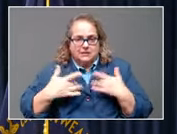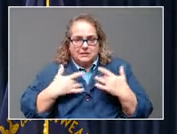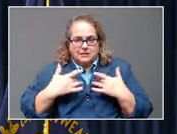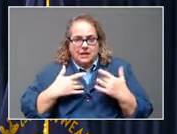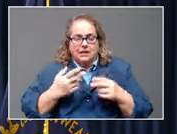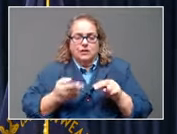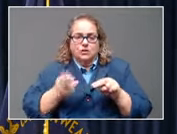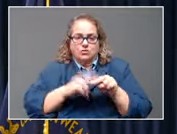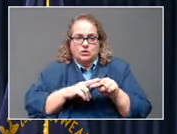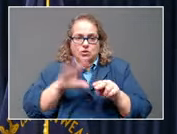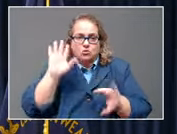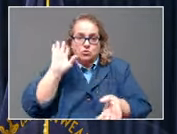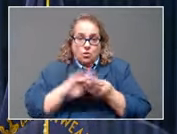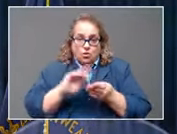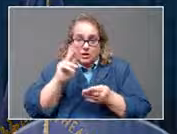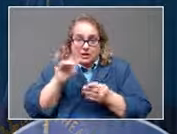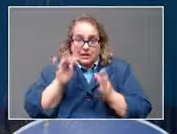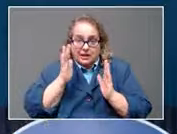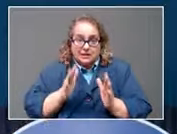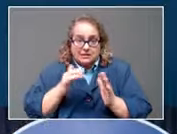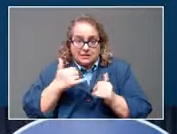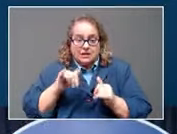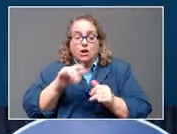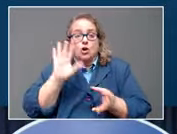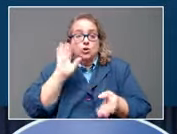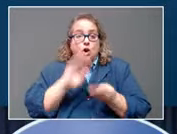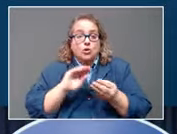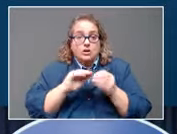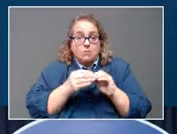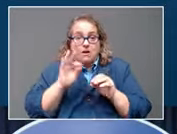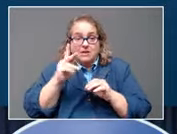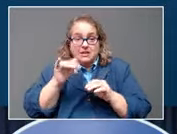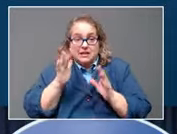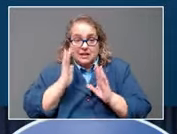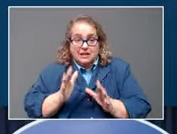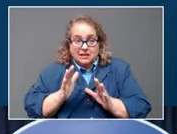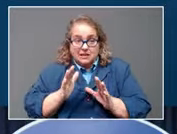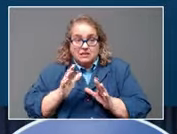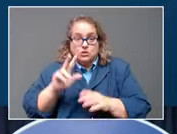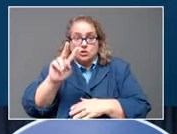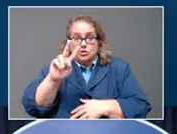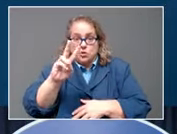Total Kentuckians the total number of Kentuckians vaccinated,